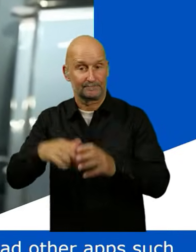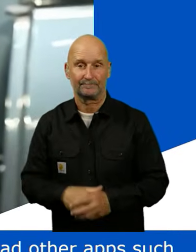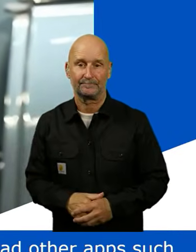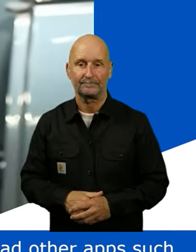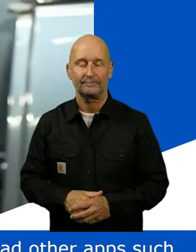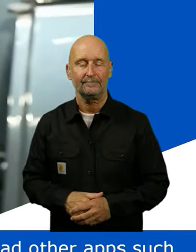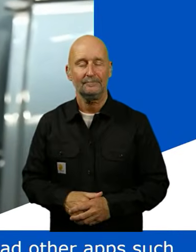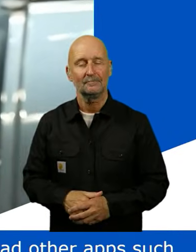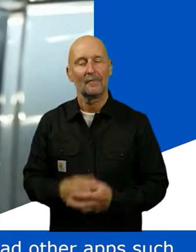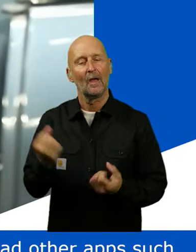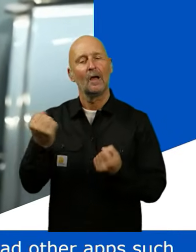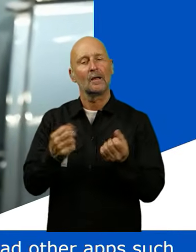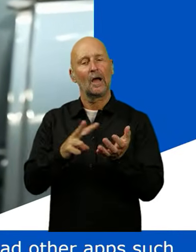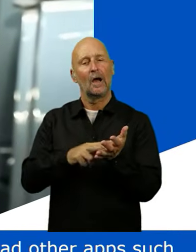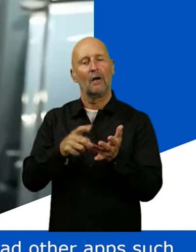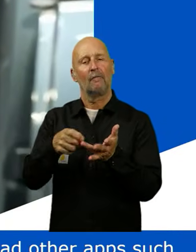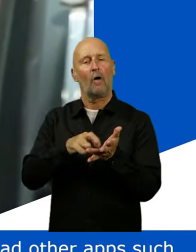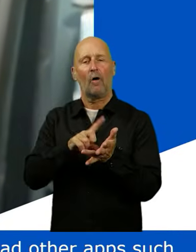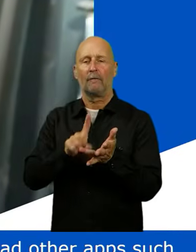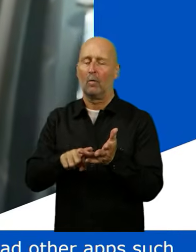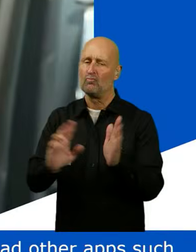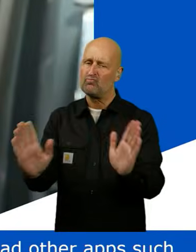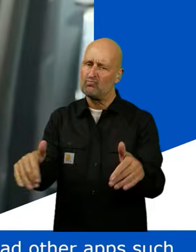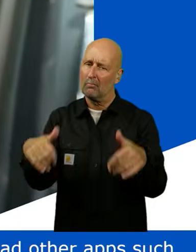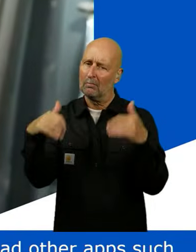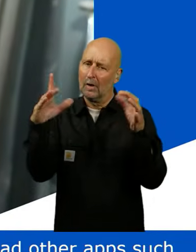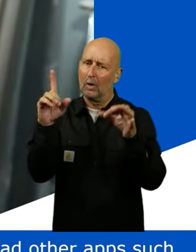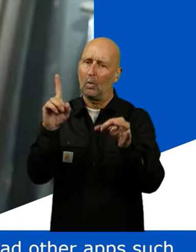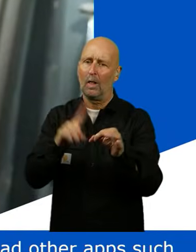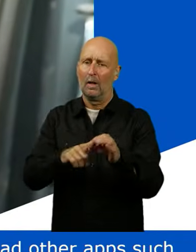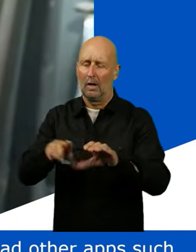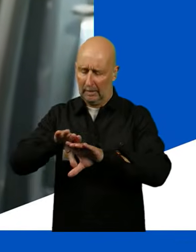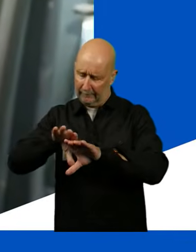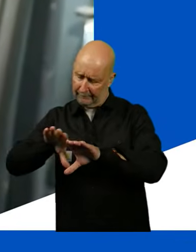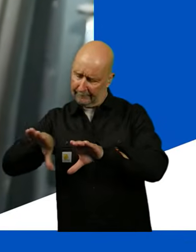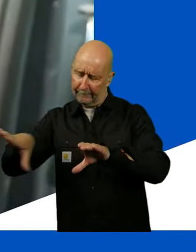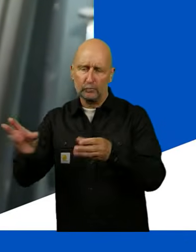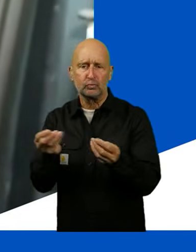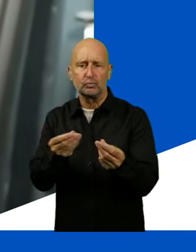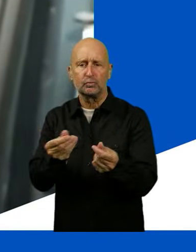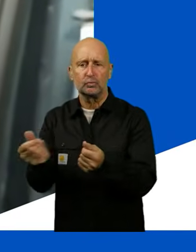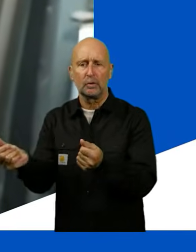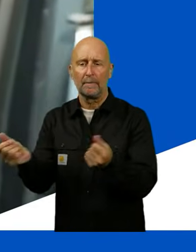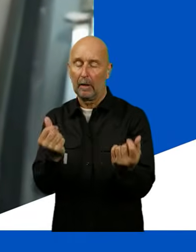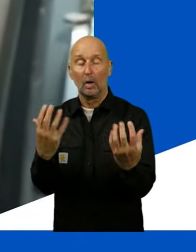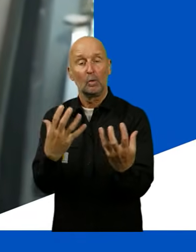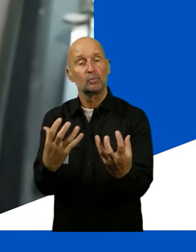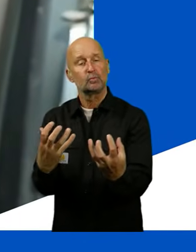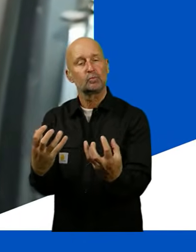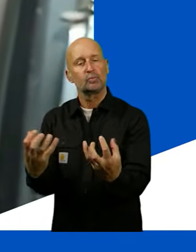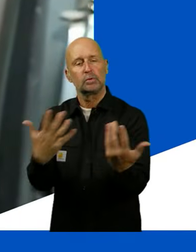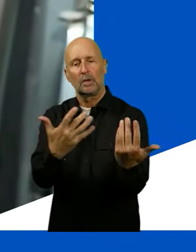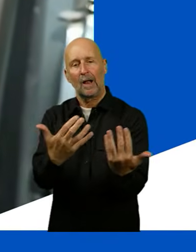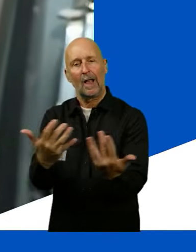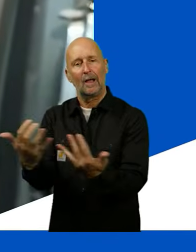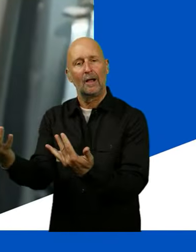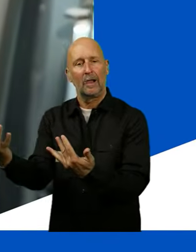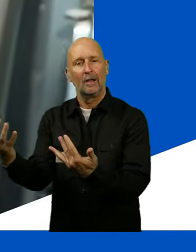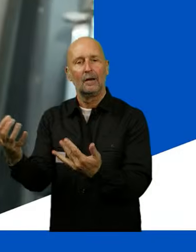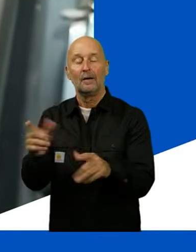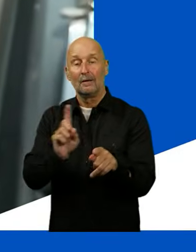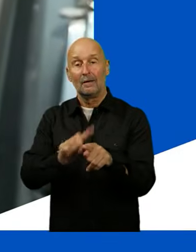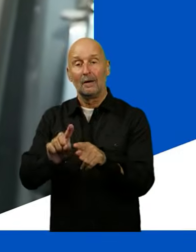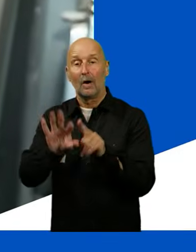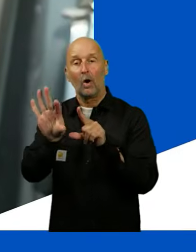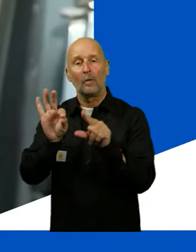Volvo, it's really high quality in here. We've got this beautiful finish, and we've got ambient lighting, and there's 64 different